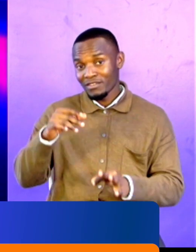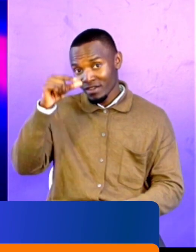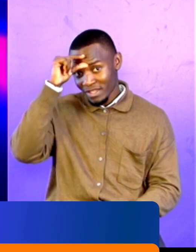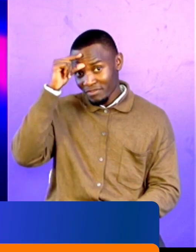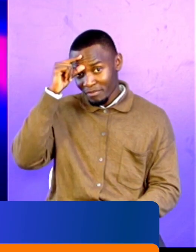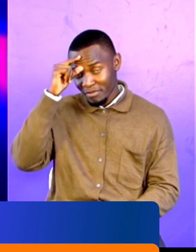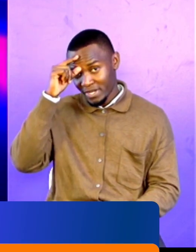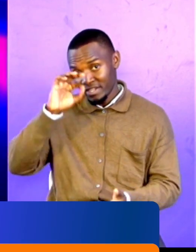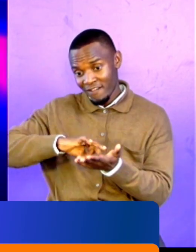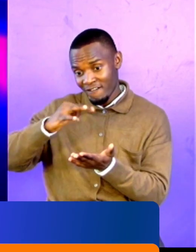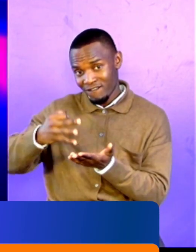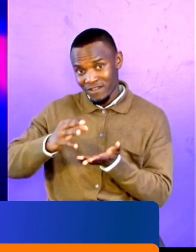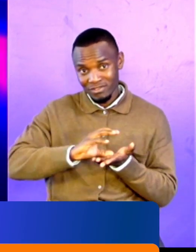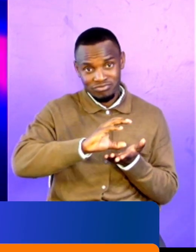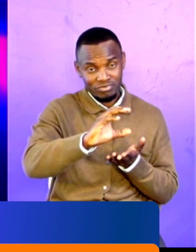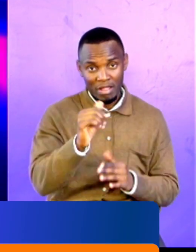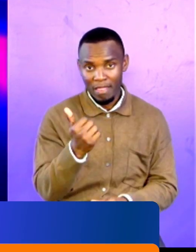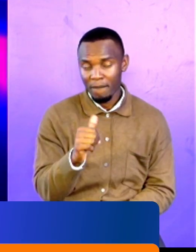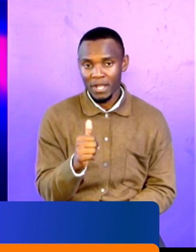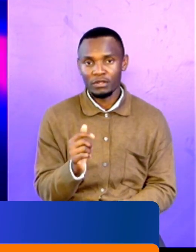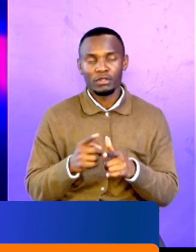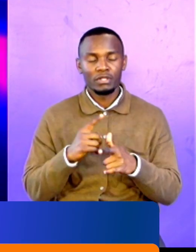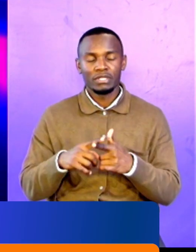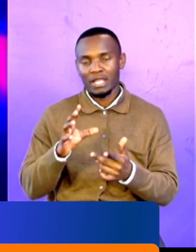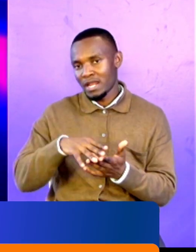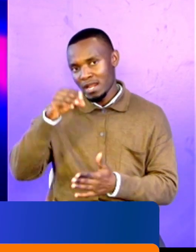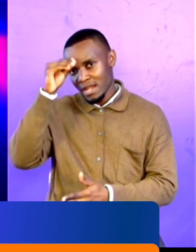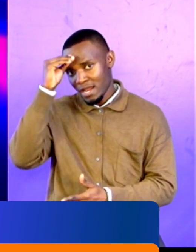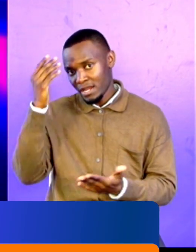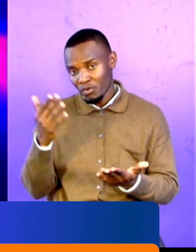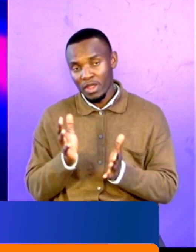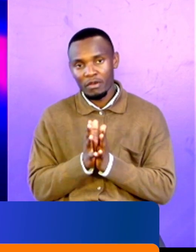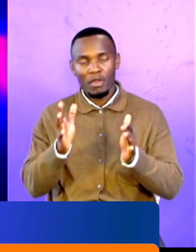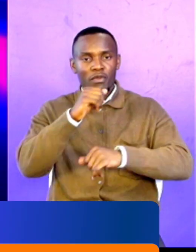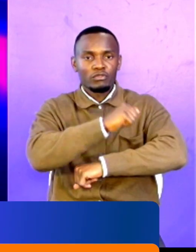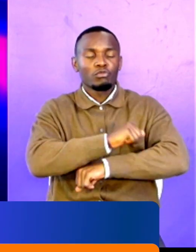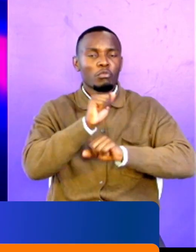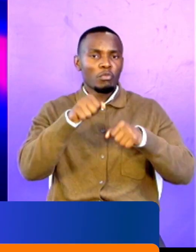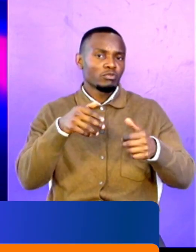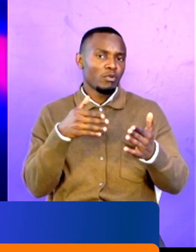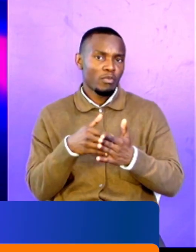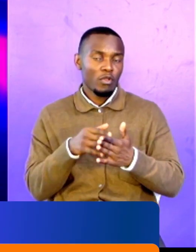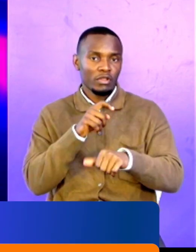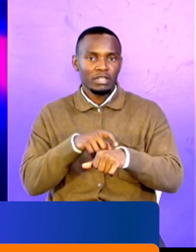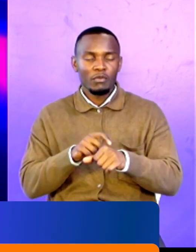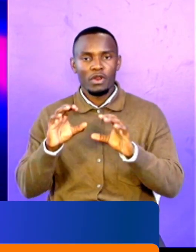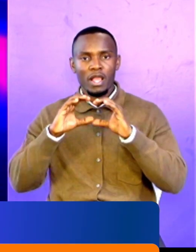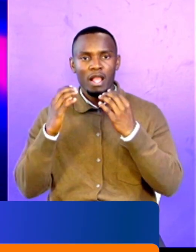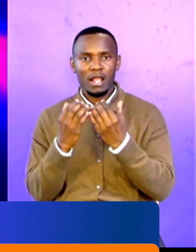release pending capitation funds, learning in public schools may be disrupted when classes resume